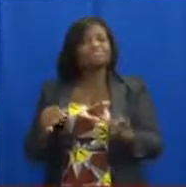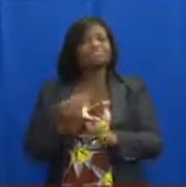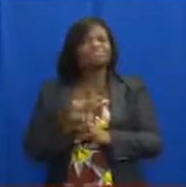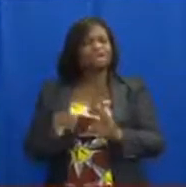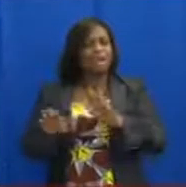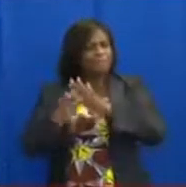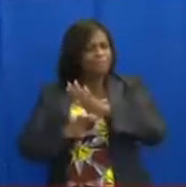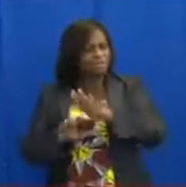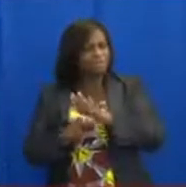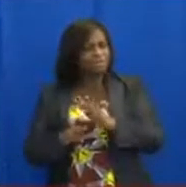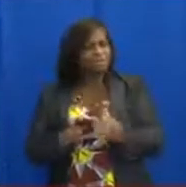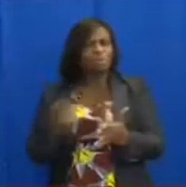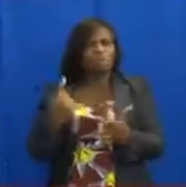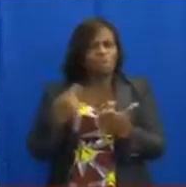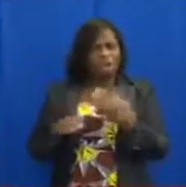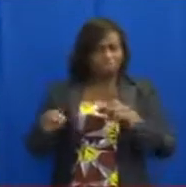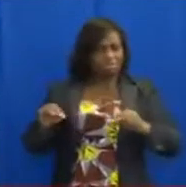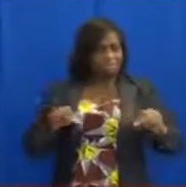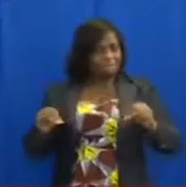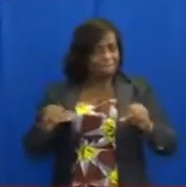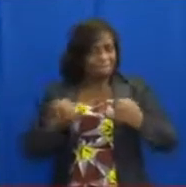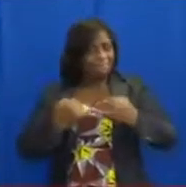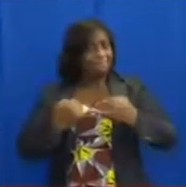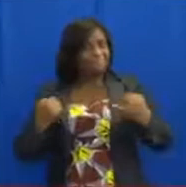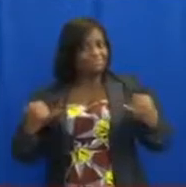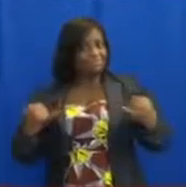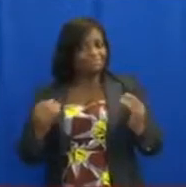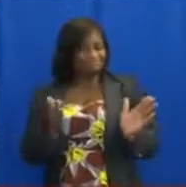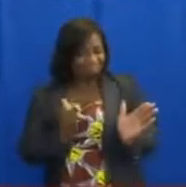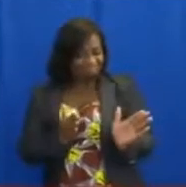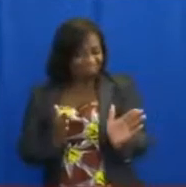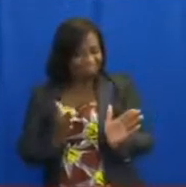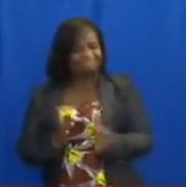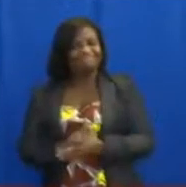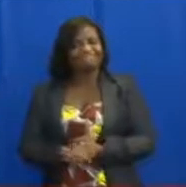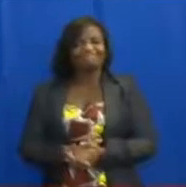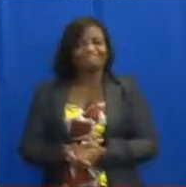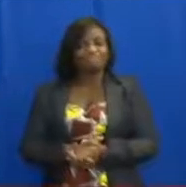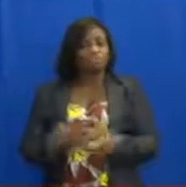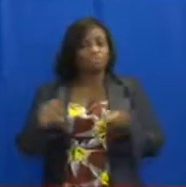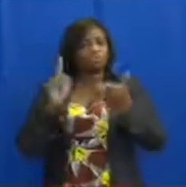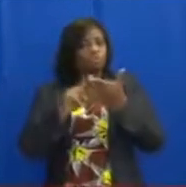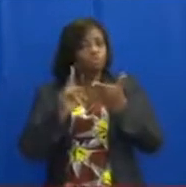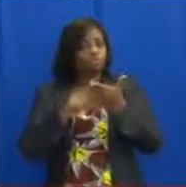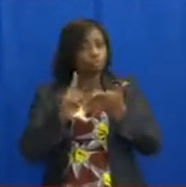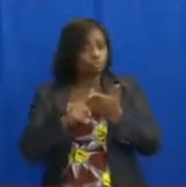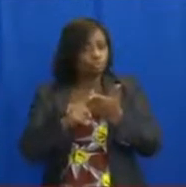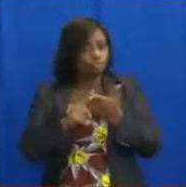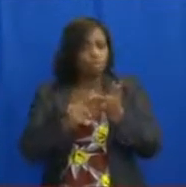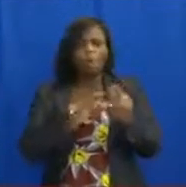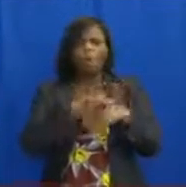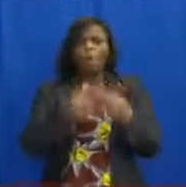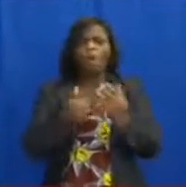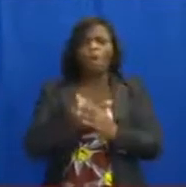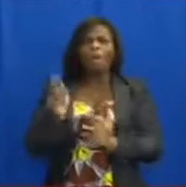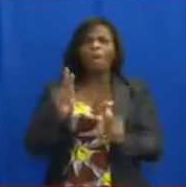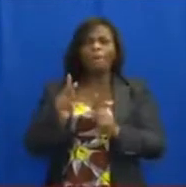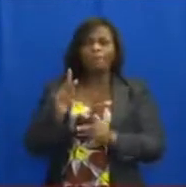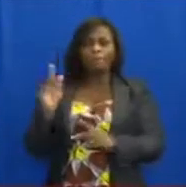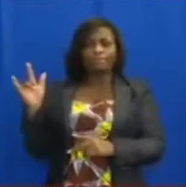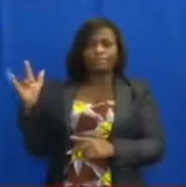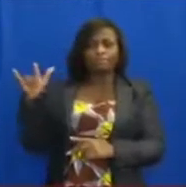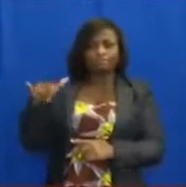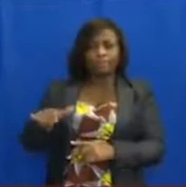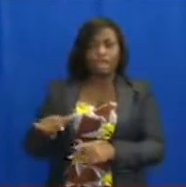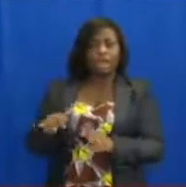will be based on existing case management guidelines and protocols. 2. All passengers who